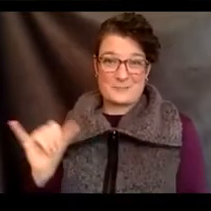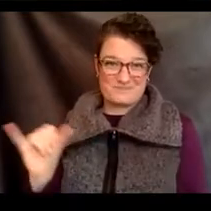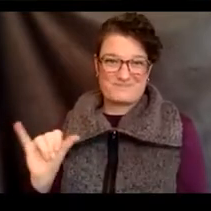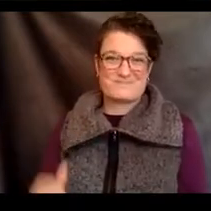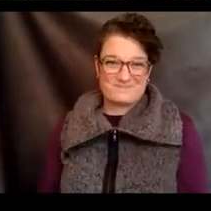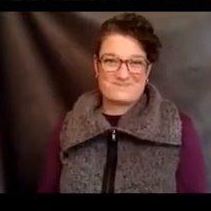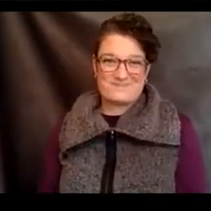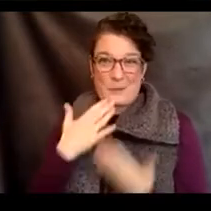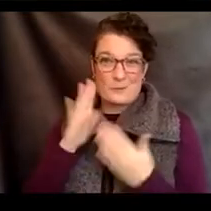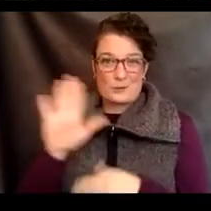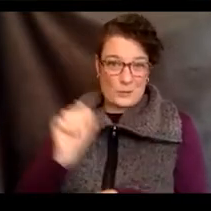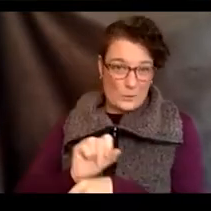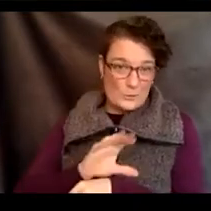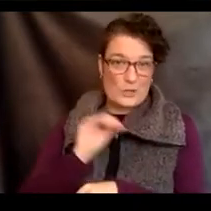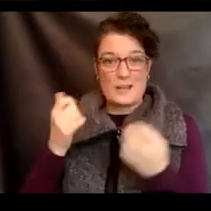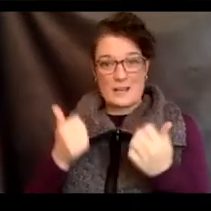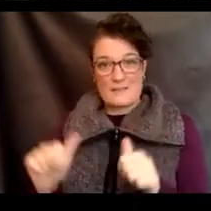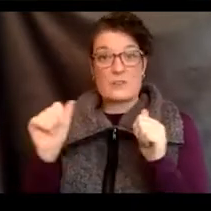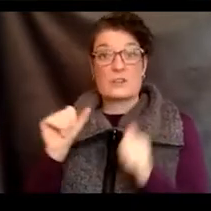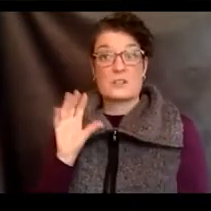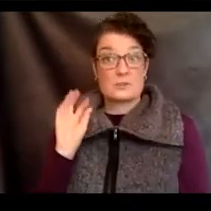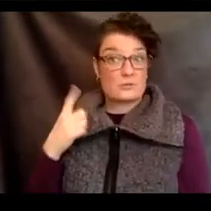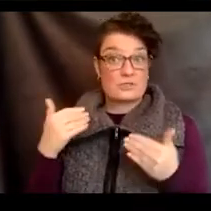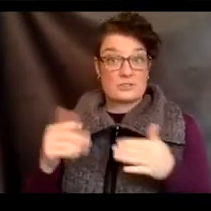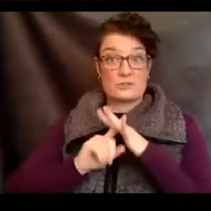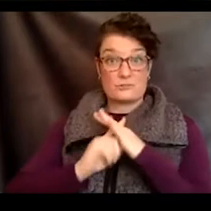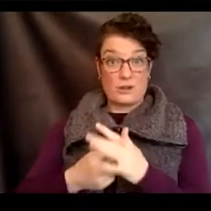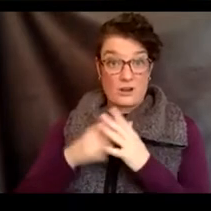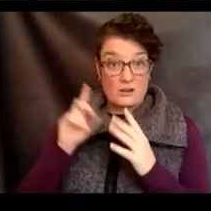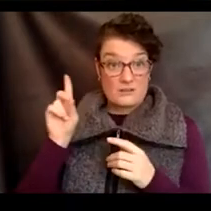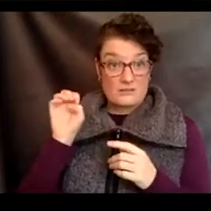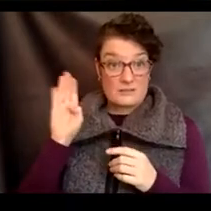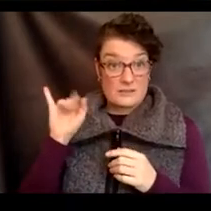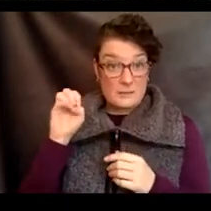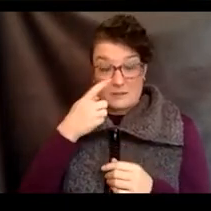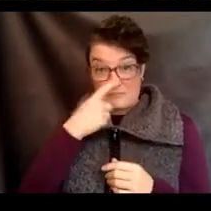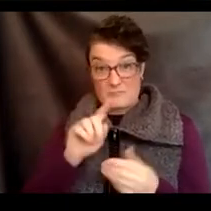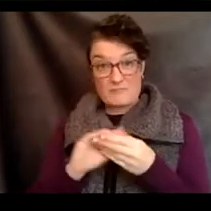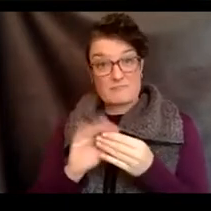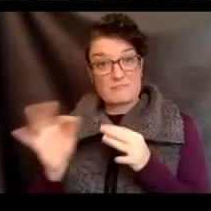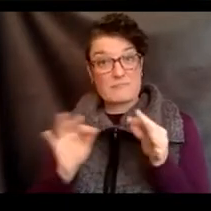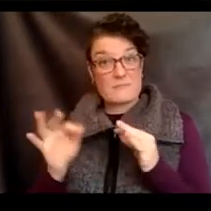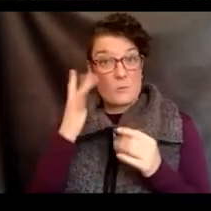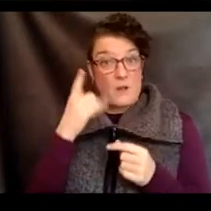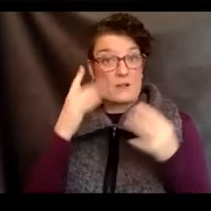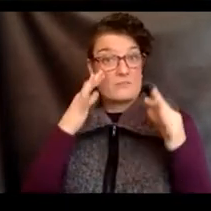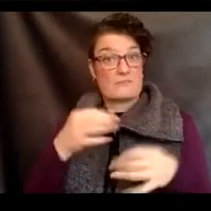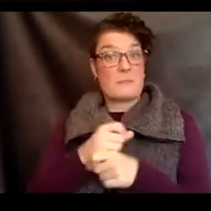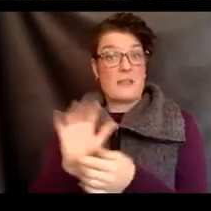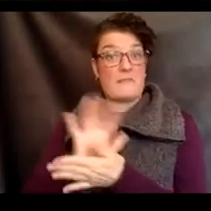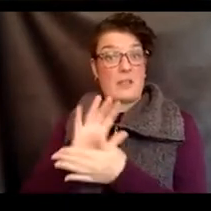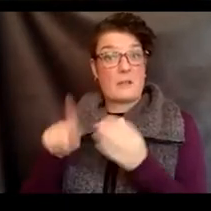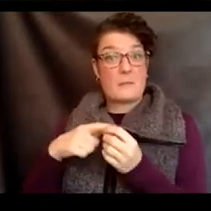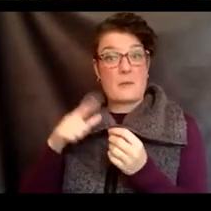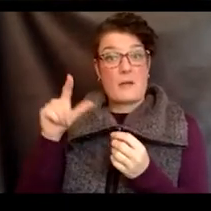your work and your effort. So just to start off, Debbie, could you just tell us what drew you to make this film about Lowell High School and how